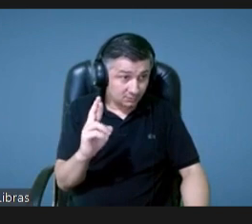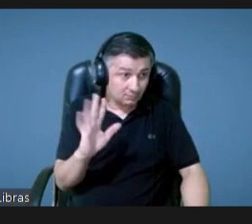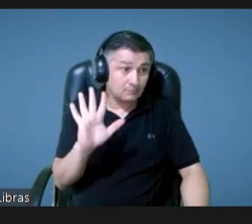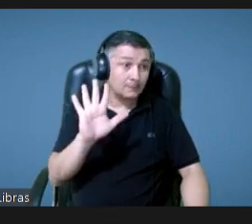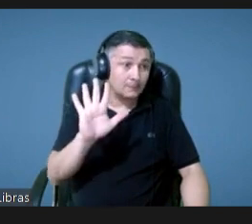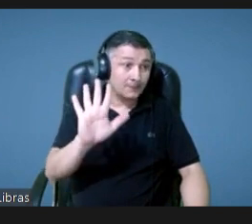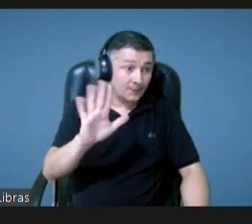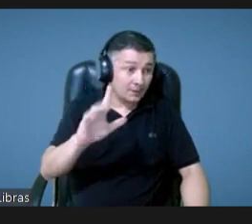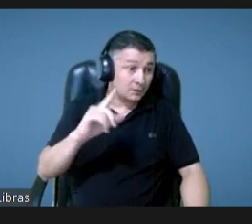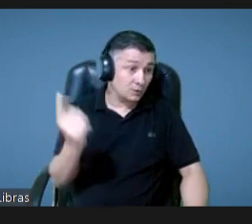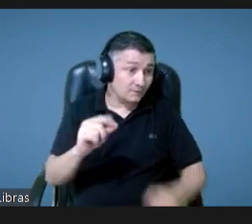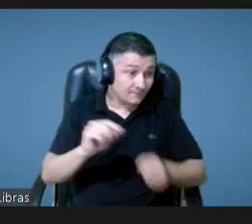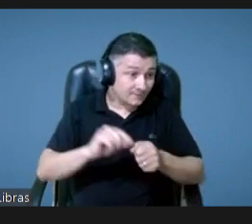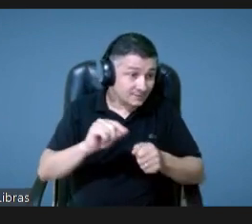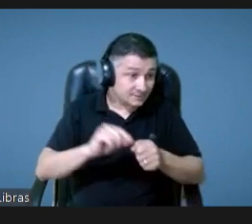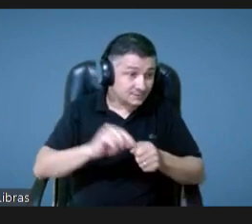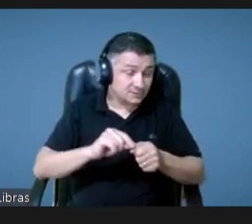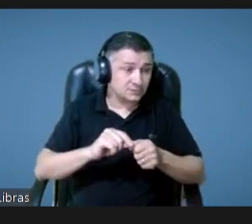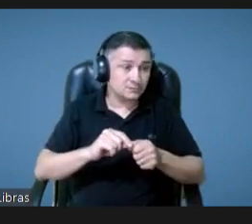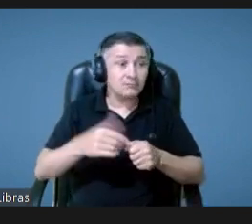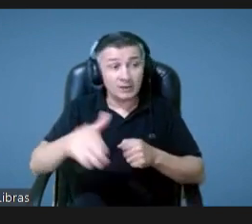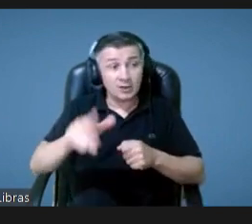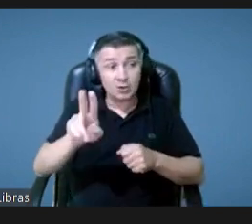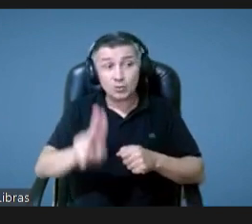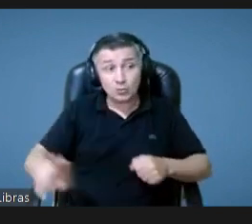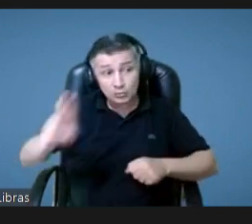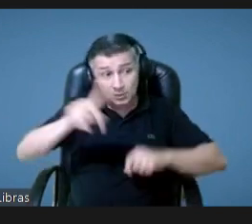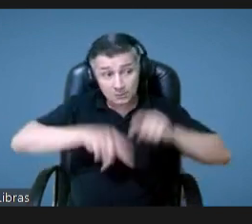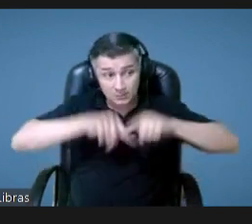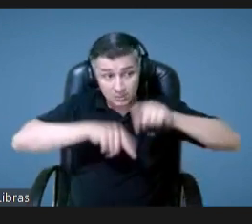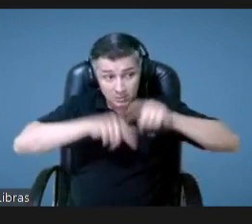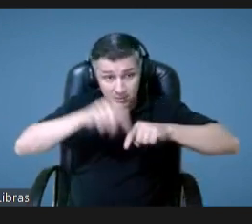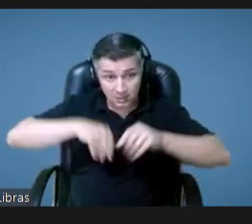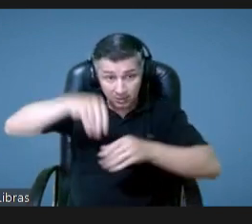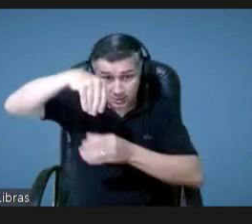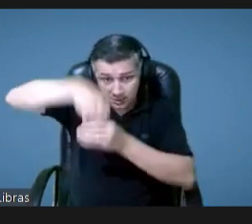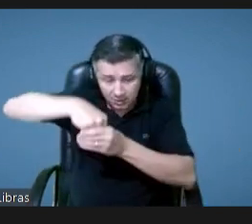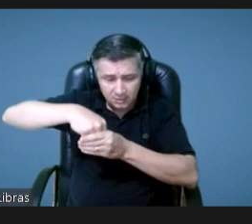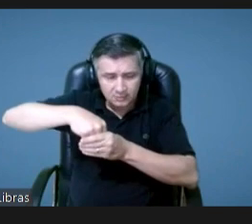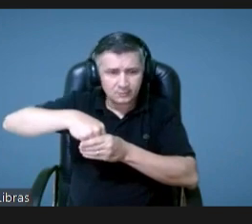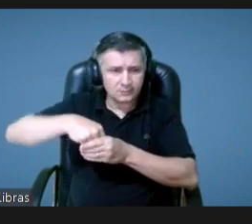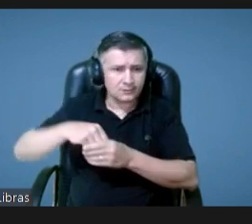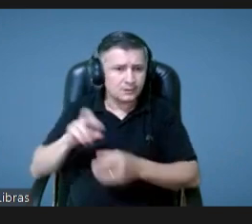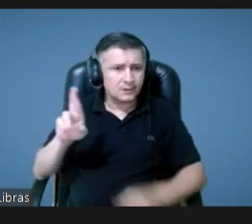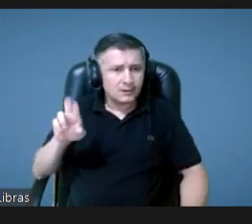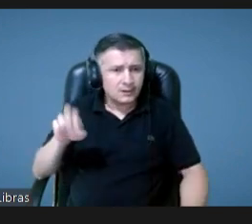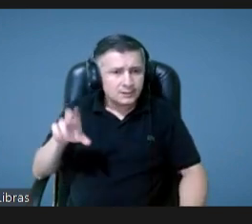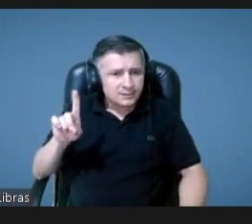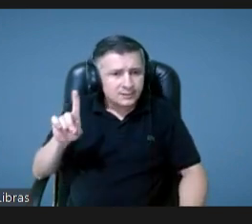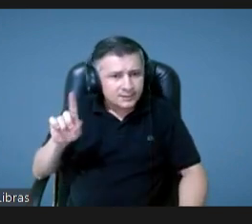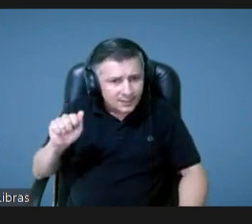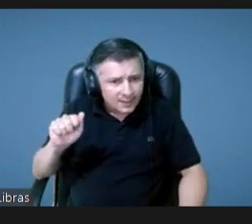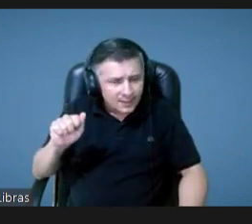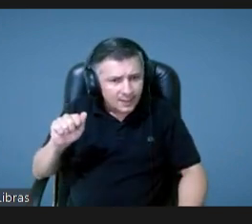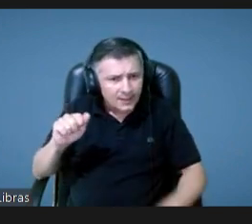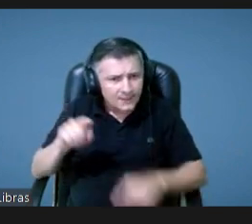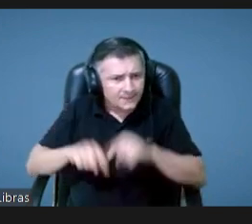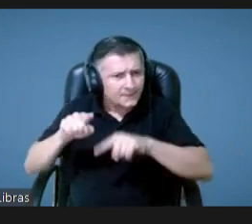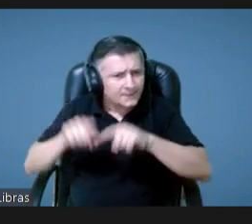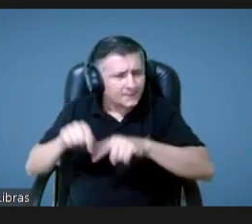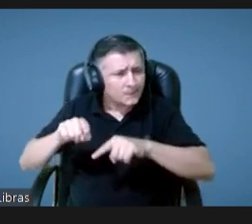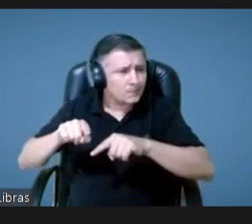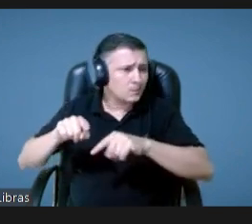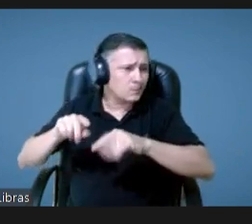650 million reais, and we are going to allocate that inventory for